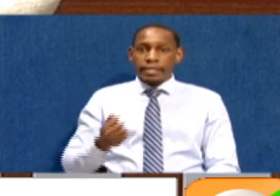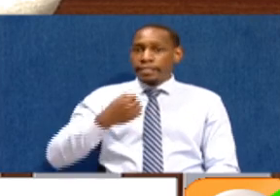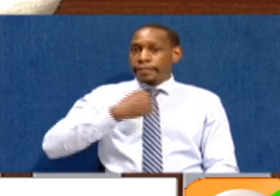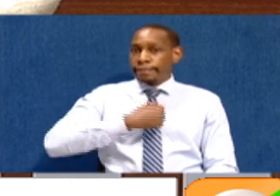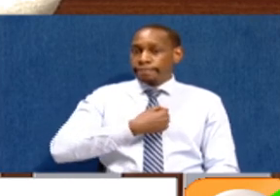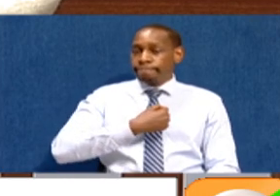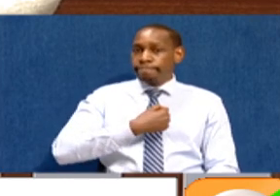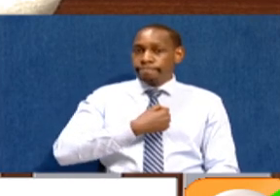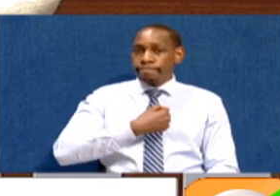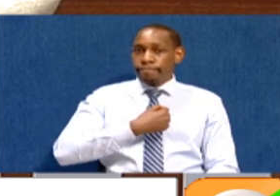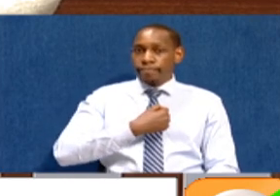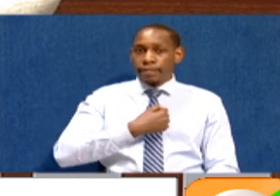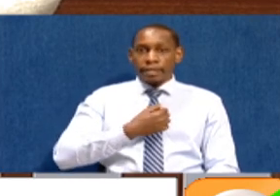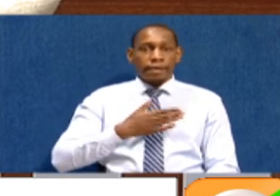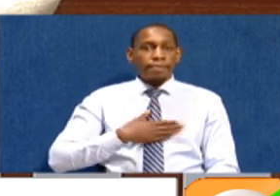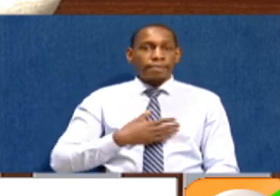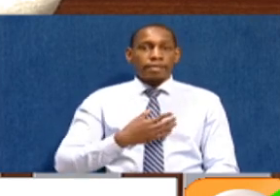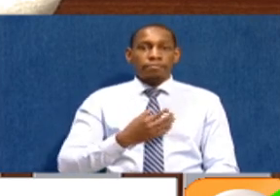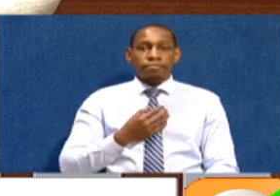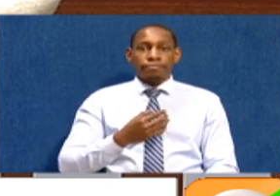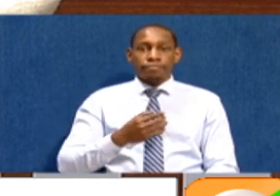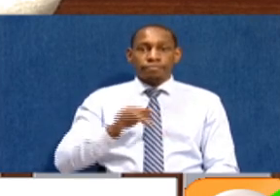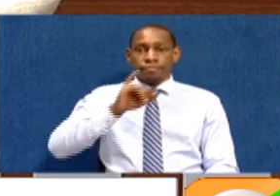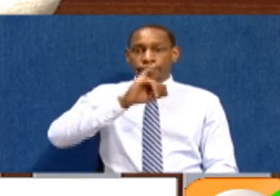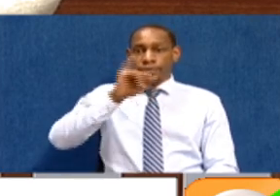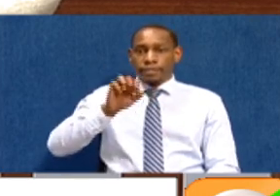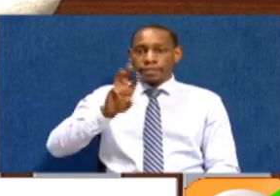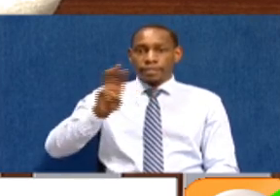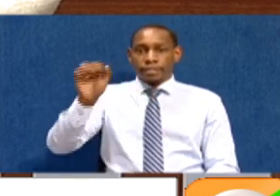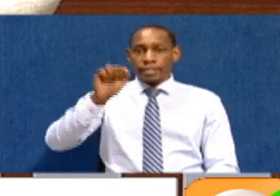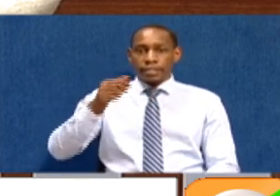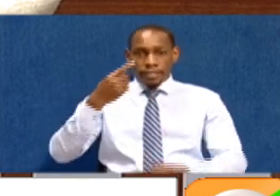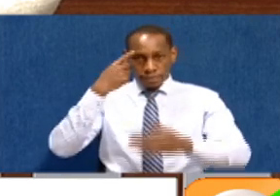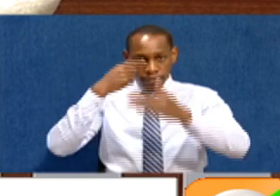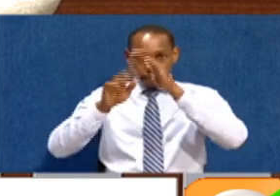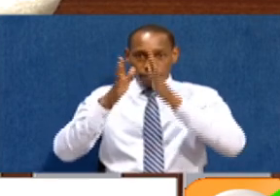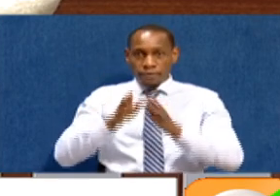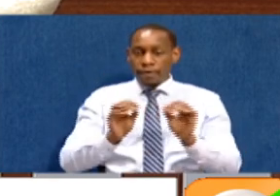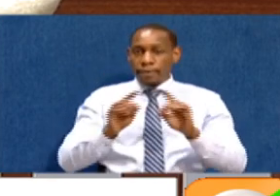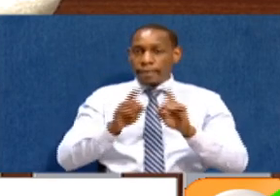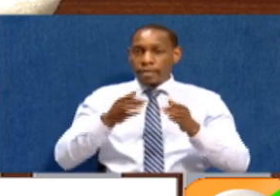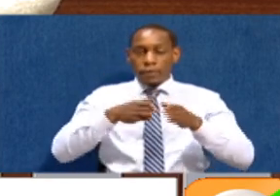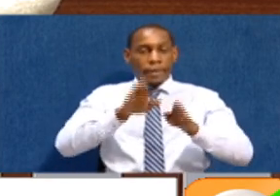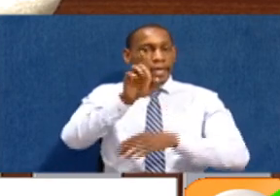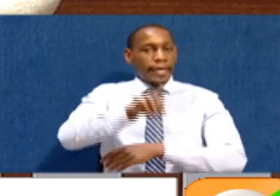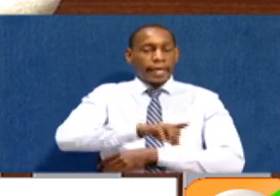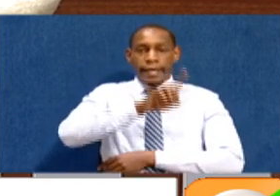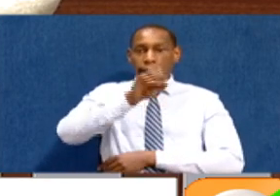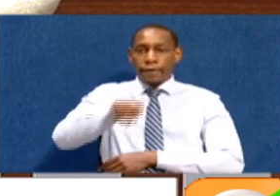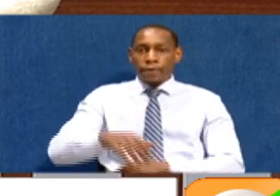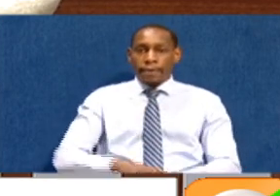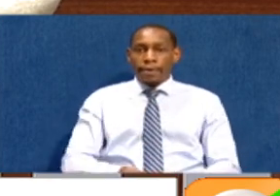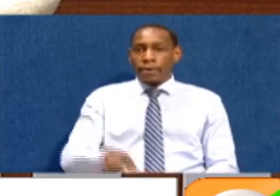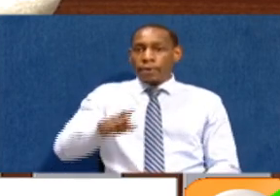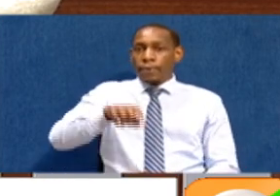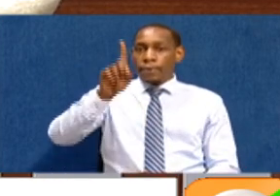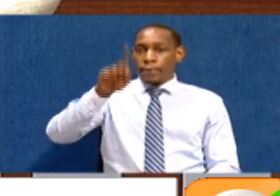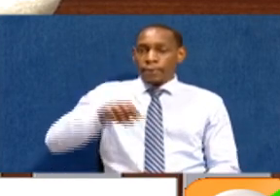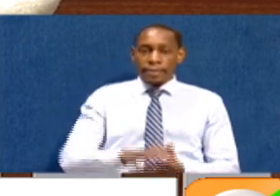Jeff Koinange, I'm not a Jewish prophet, but we are headed in the wrong direction. Mm. We